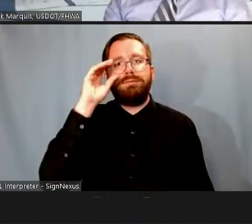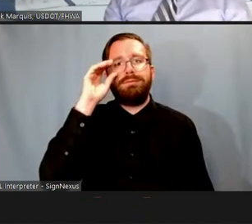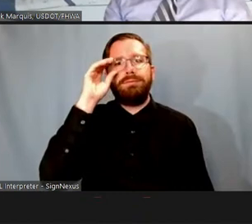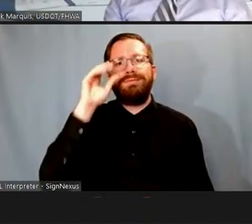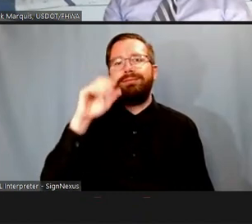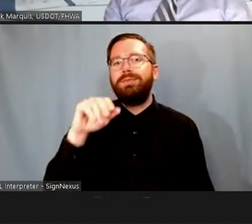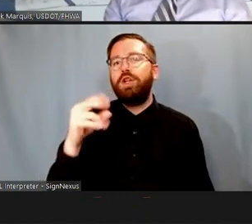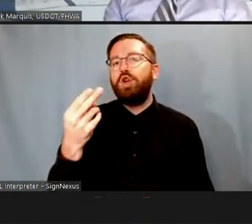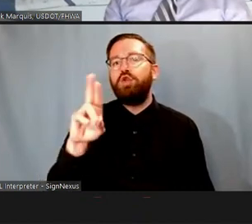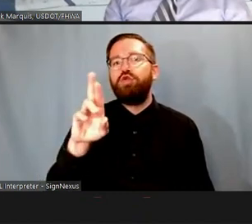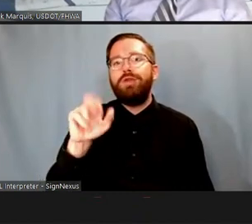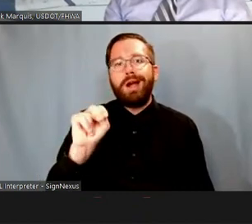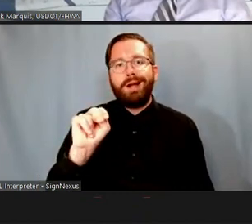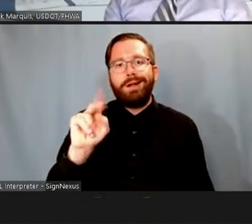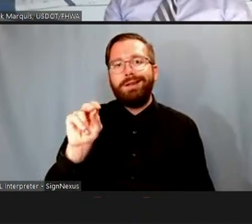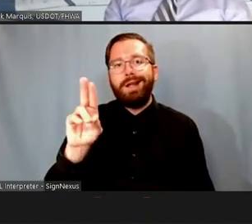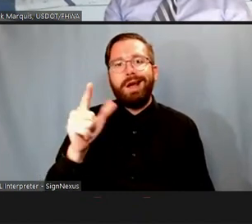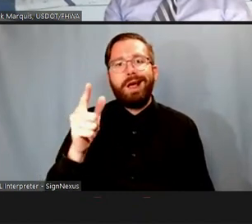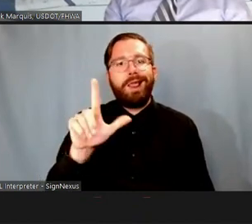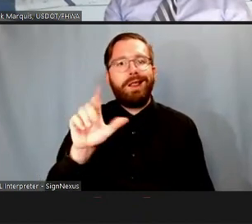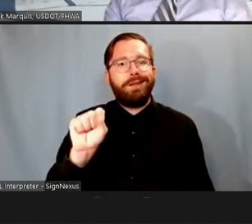haron douglas